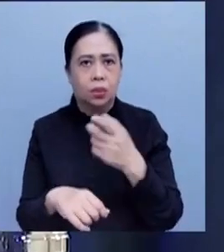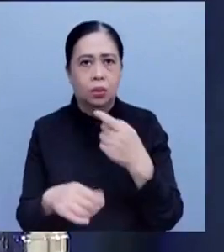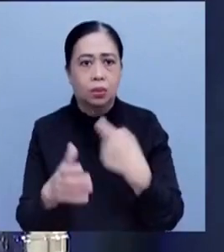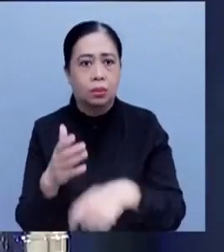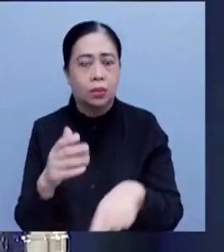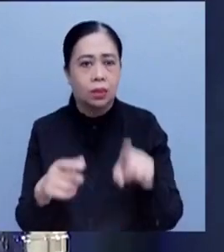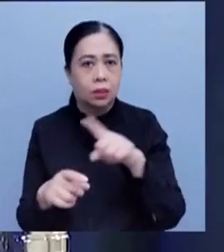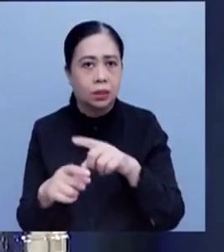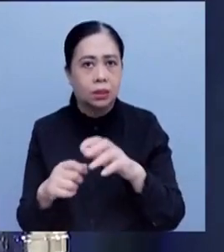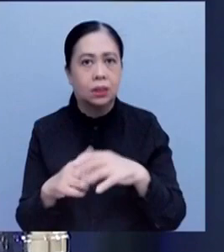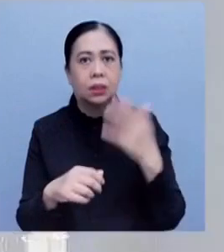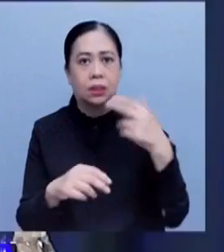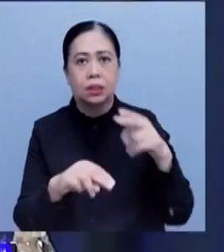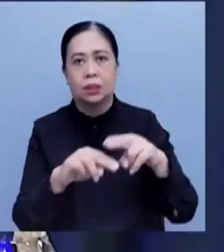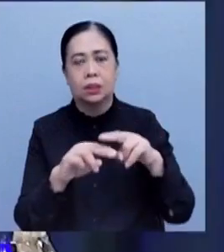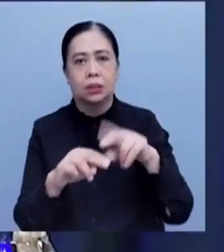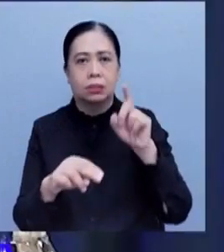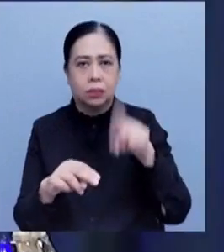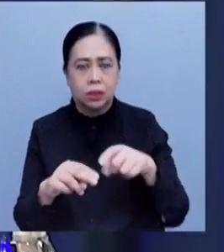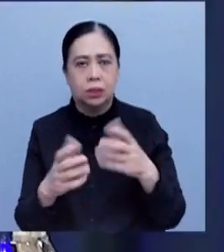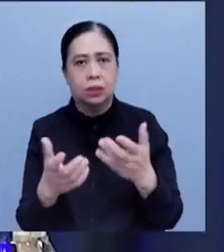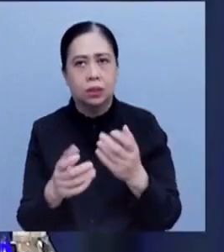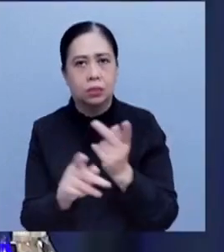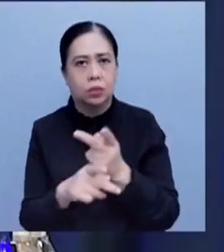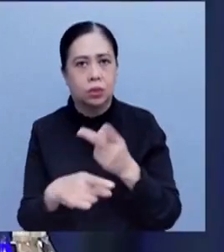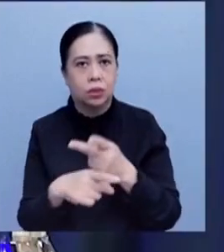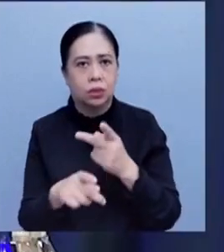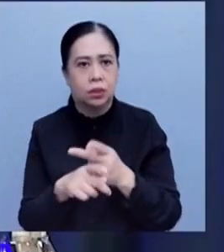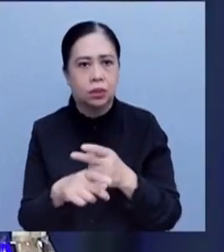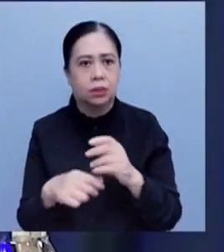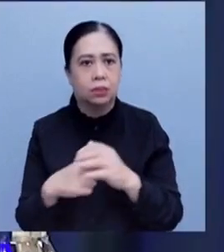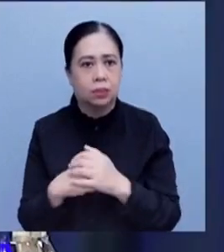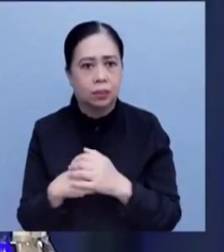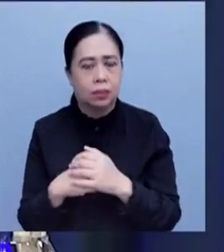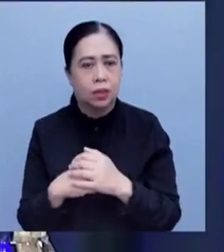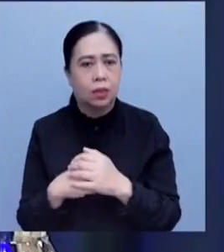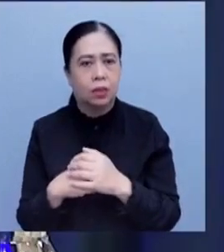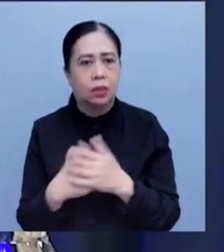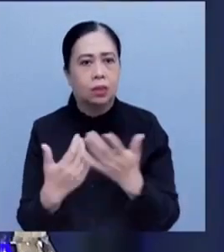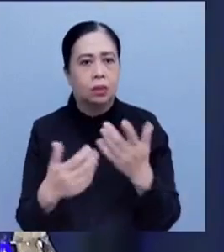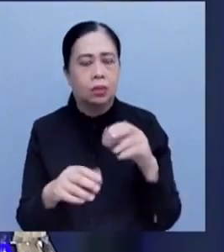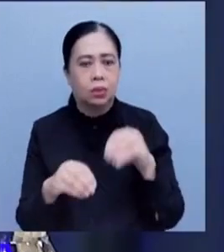increases in productivity. We are not in control of so many things, no?